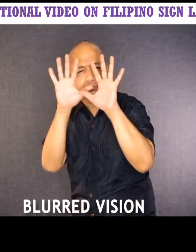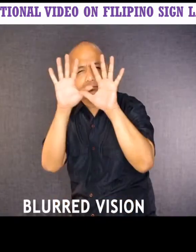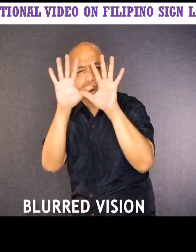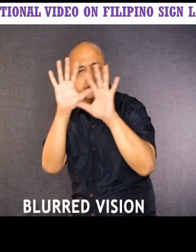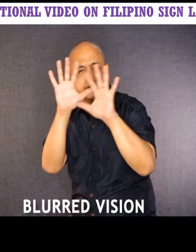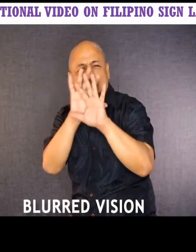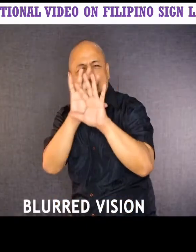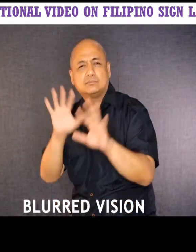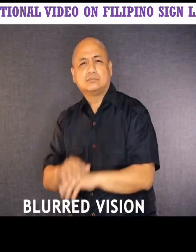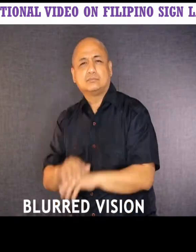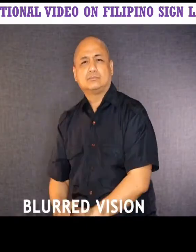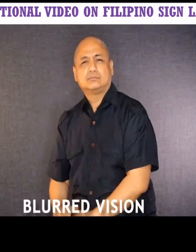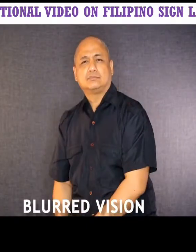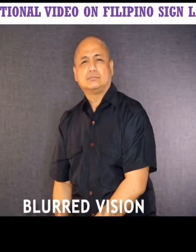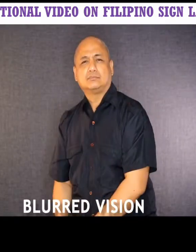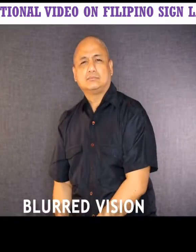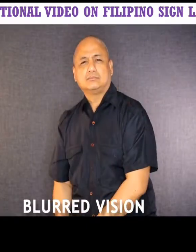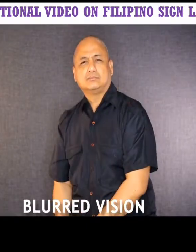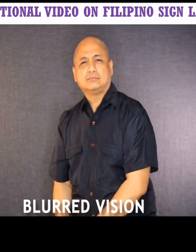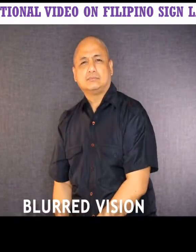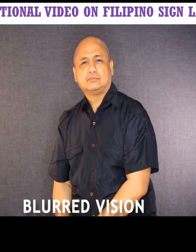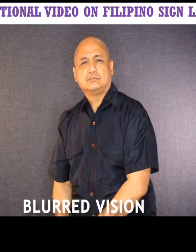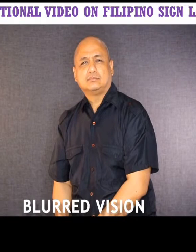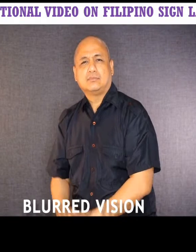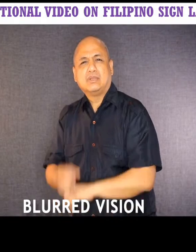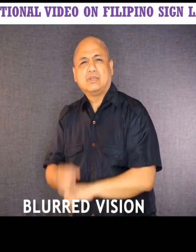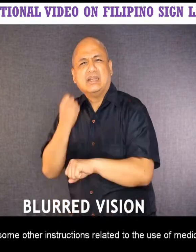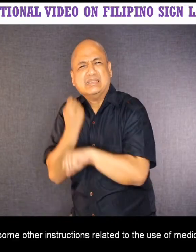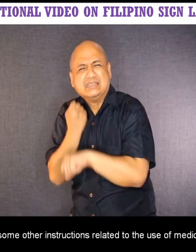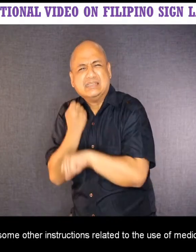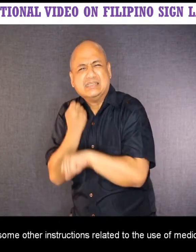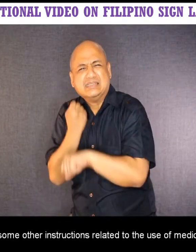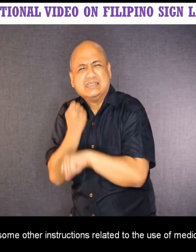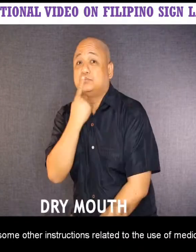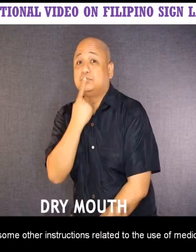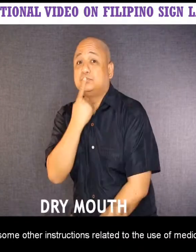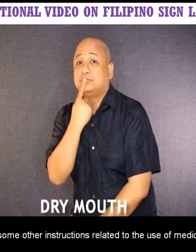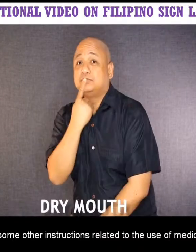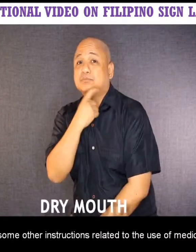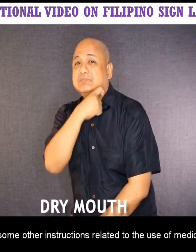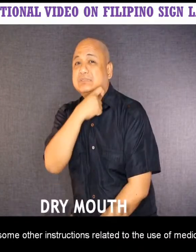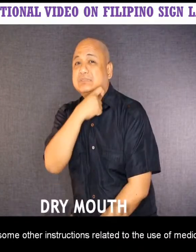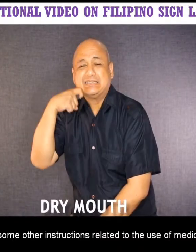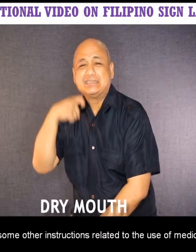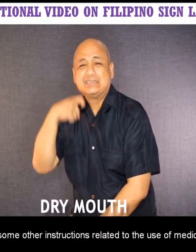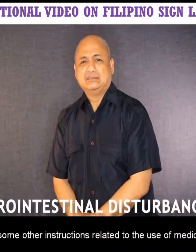So these are the portion on the side effects of drugs and